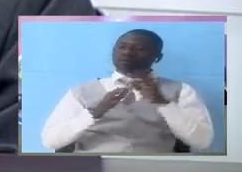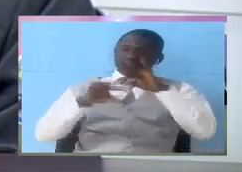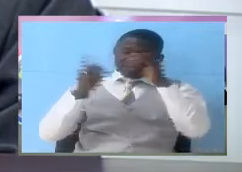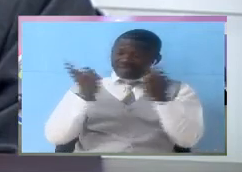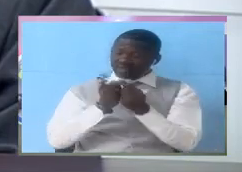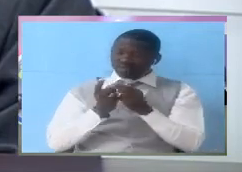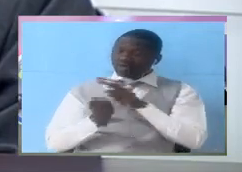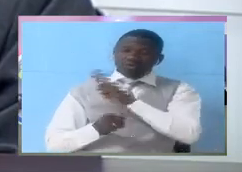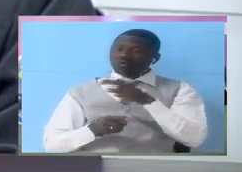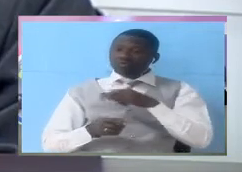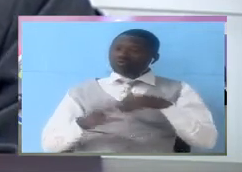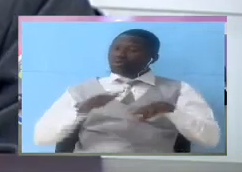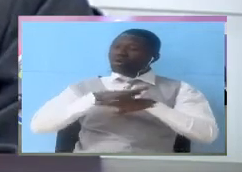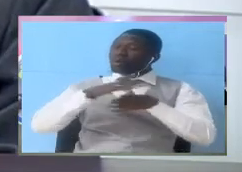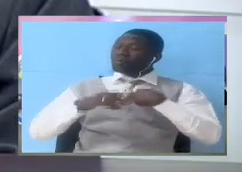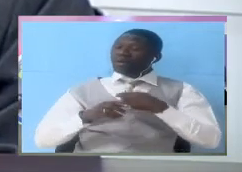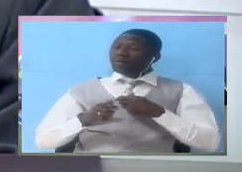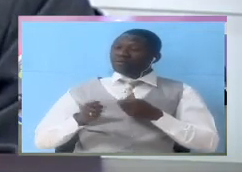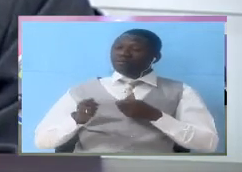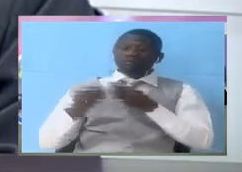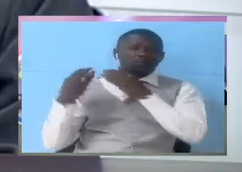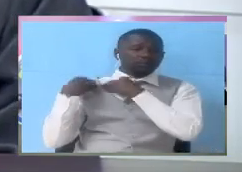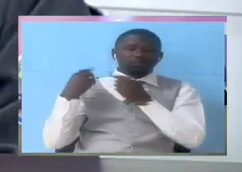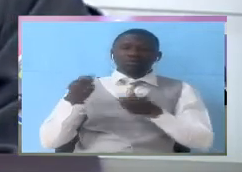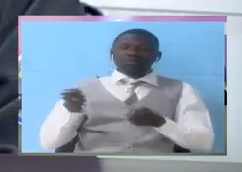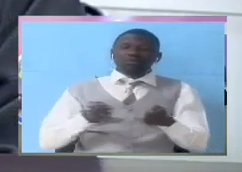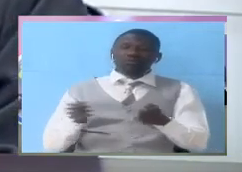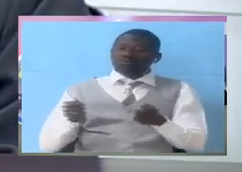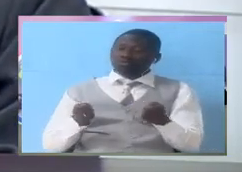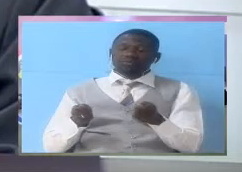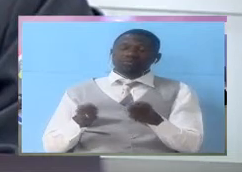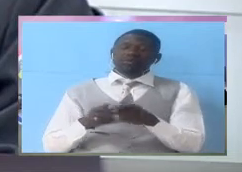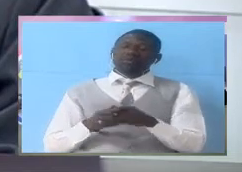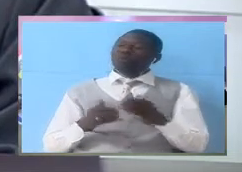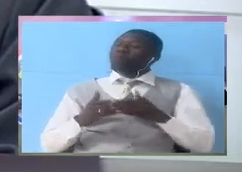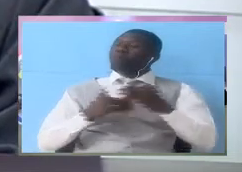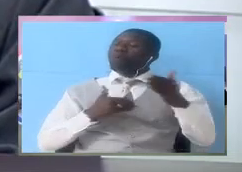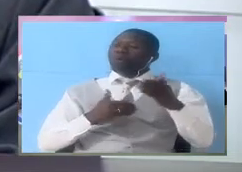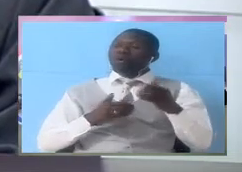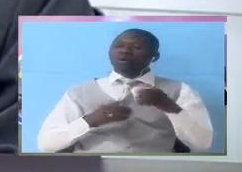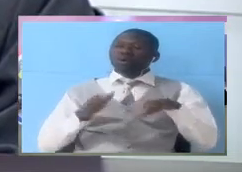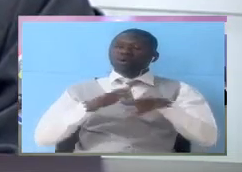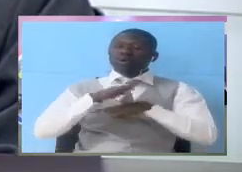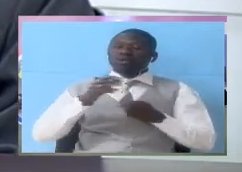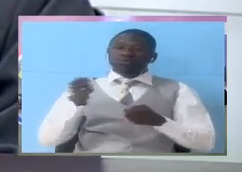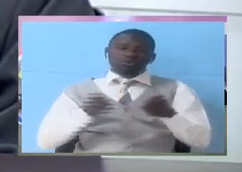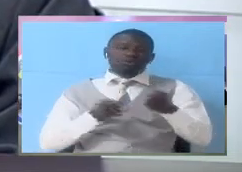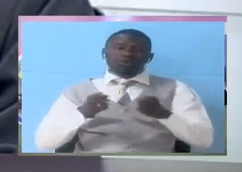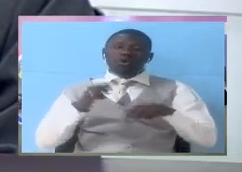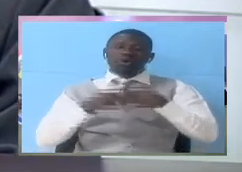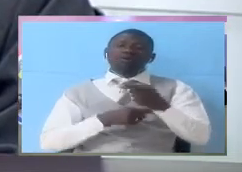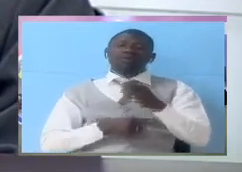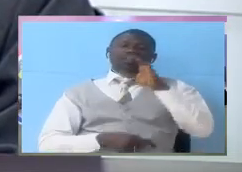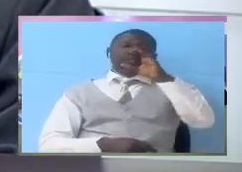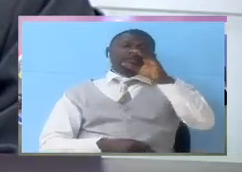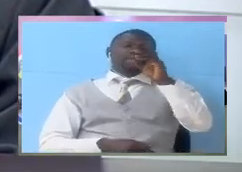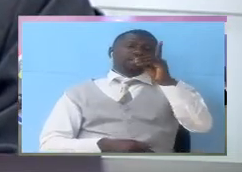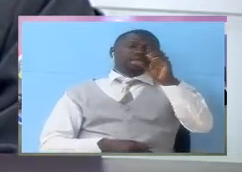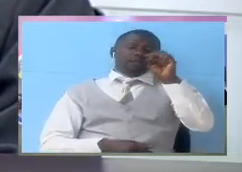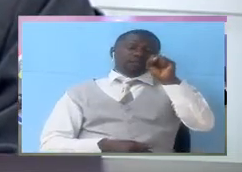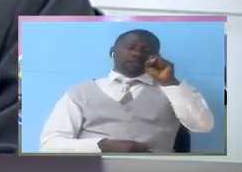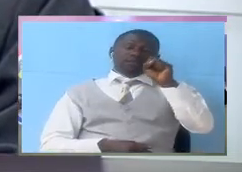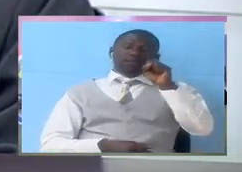nekuton ci suma ron loxo. It was more under the control of the then chief of defense staff. Dafa gënuna nek nak ci loxo ki nga xamné mo